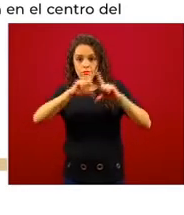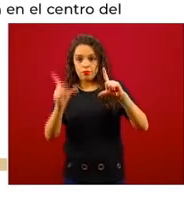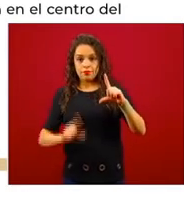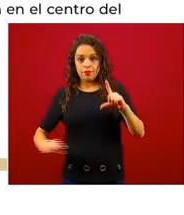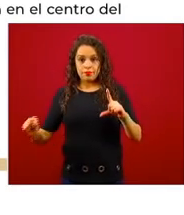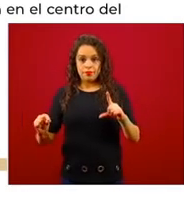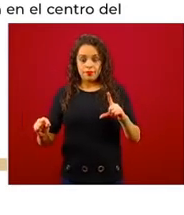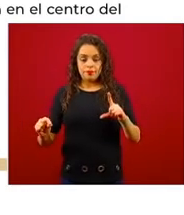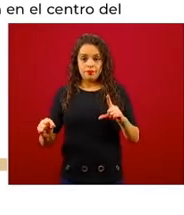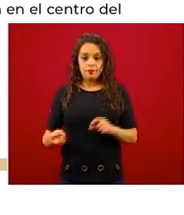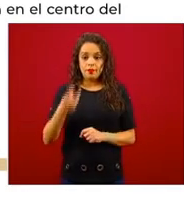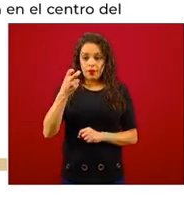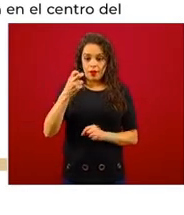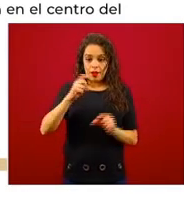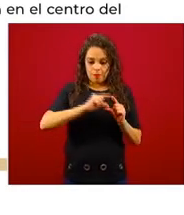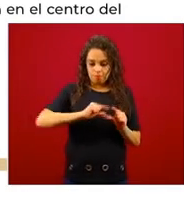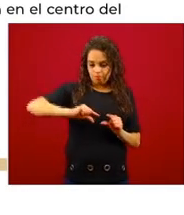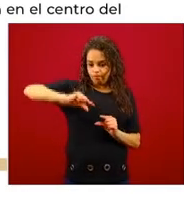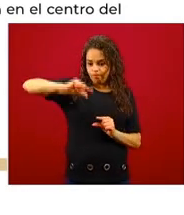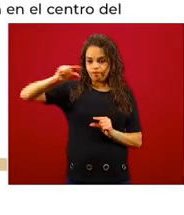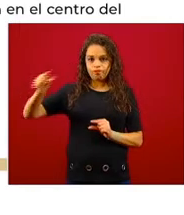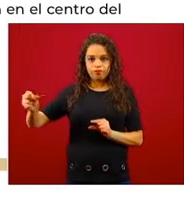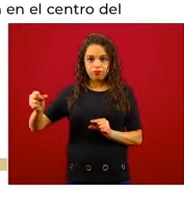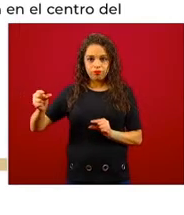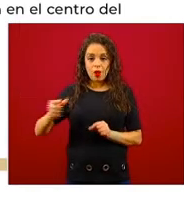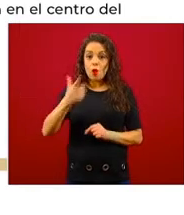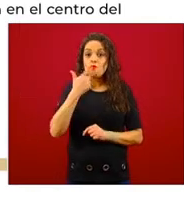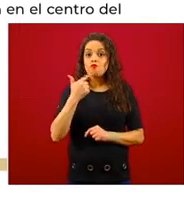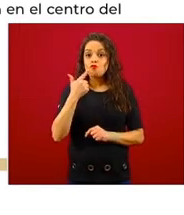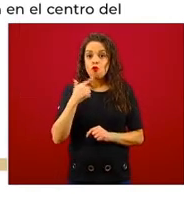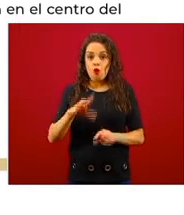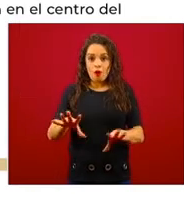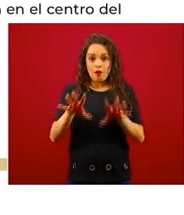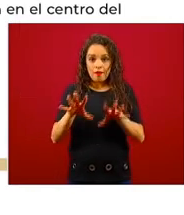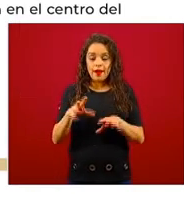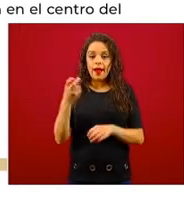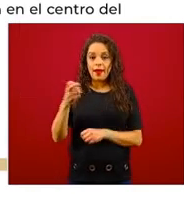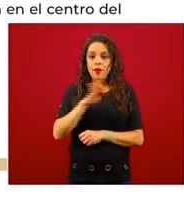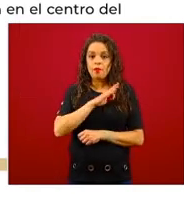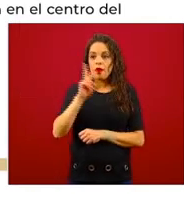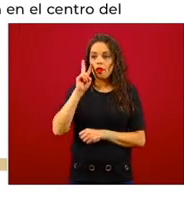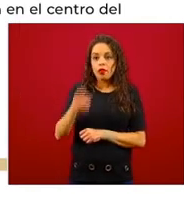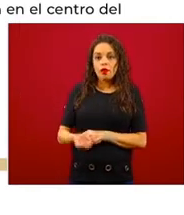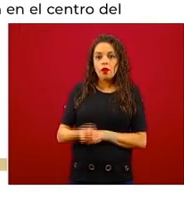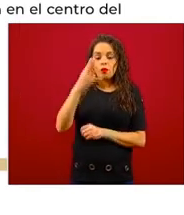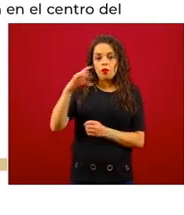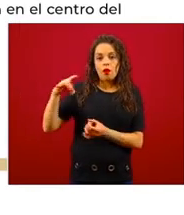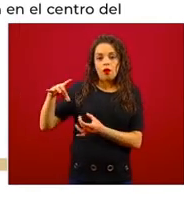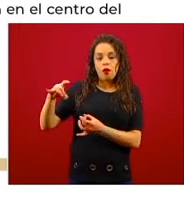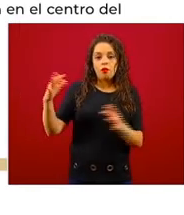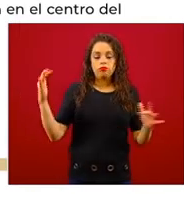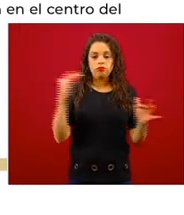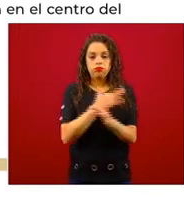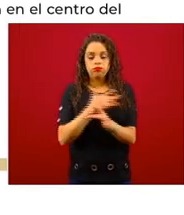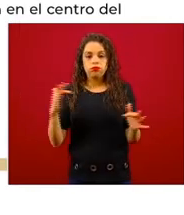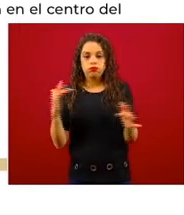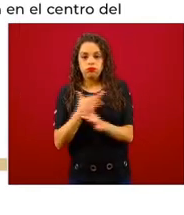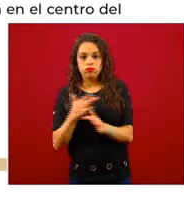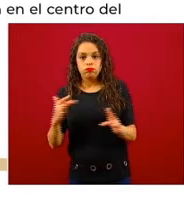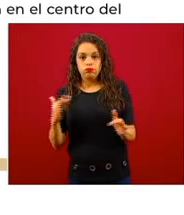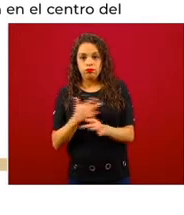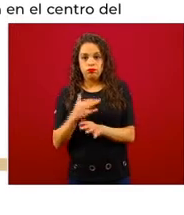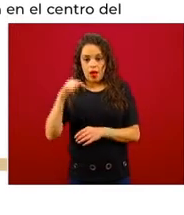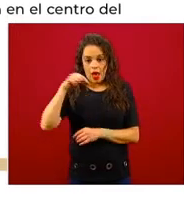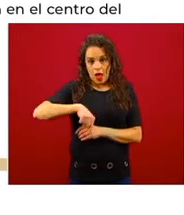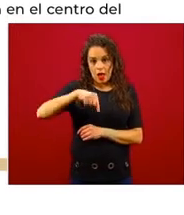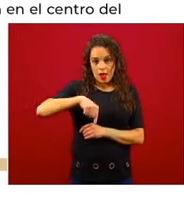19.6% of domestic workers were born in the southern region of the country, and the red line indicates the